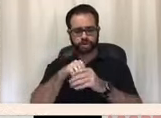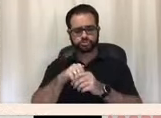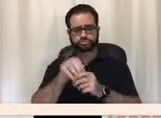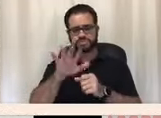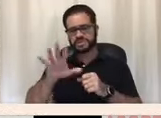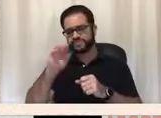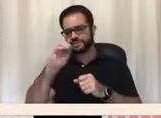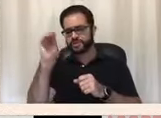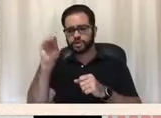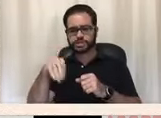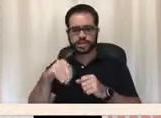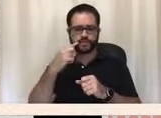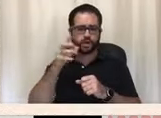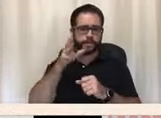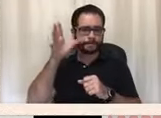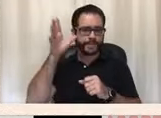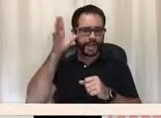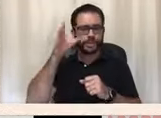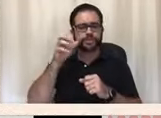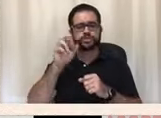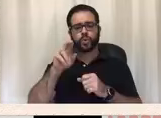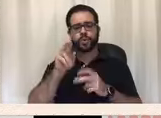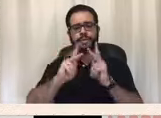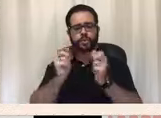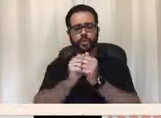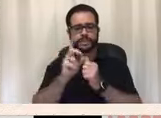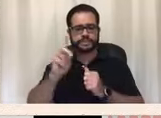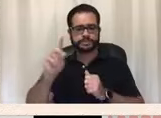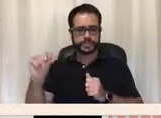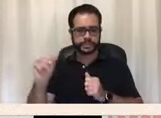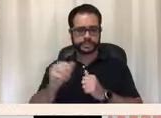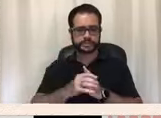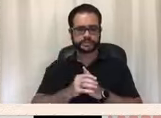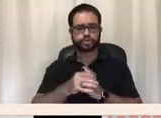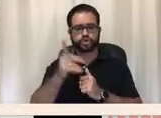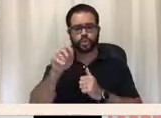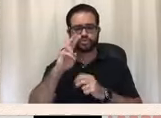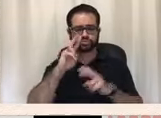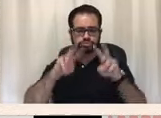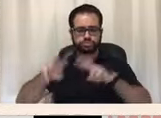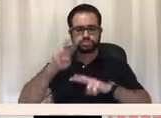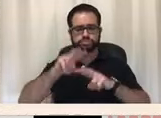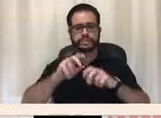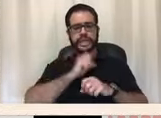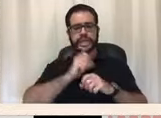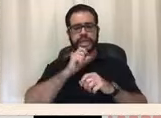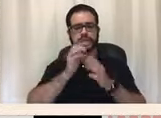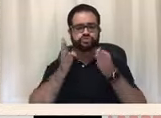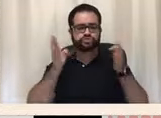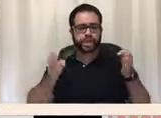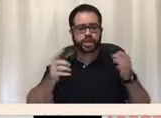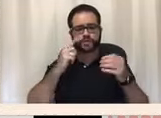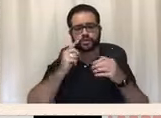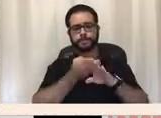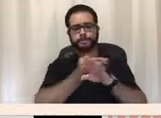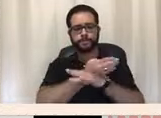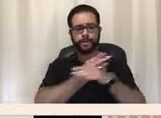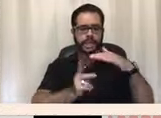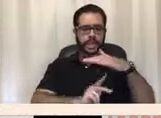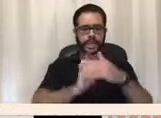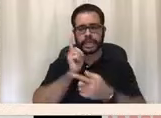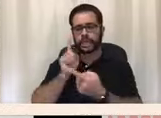parents of students with disabilities. You want to look at the age range from pre-K all the way through high